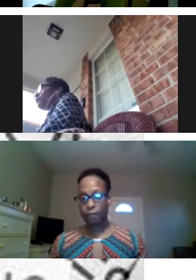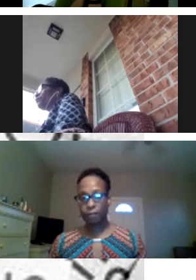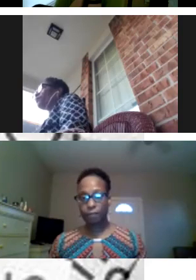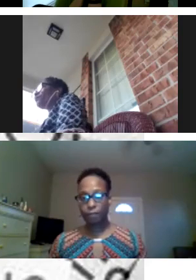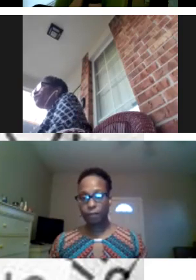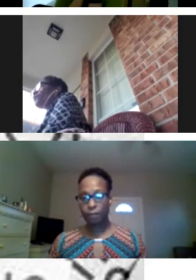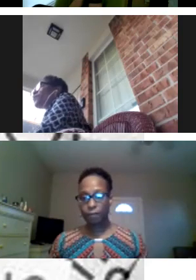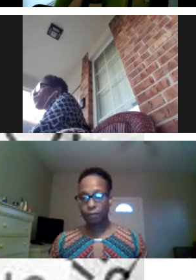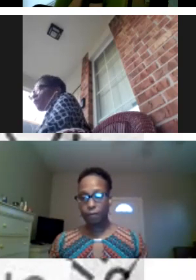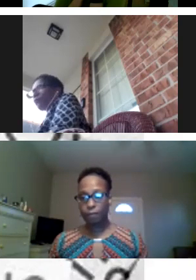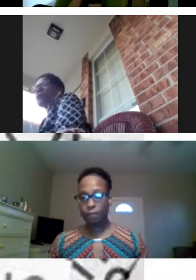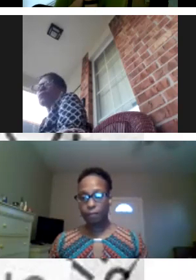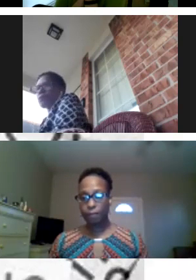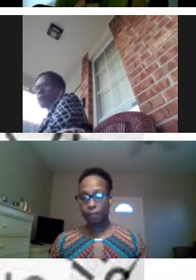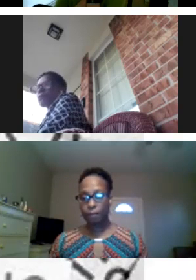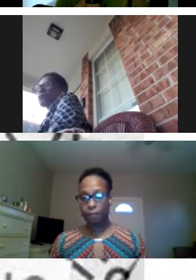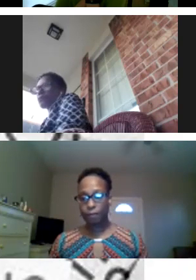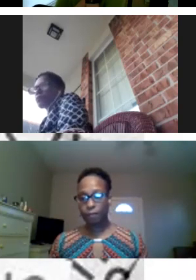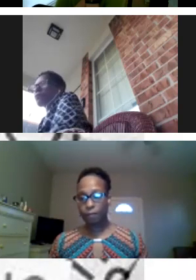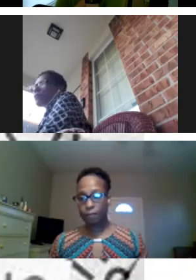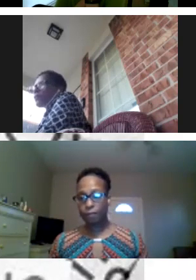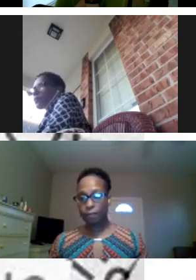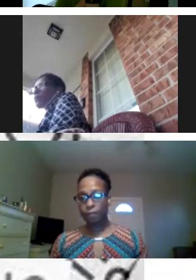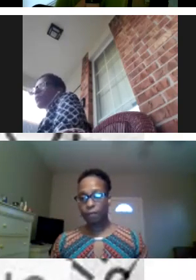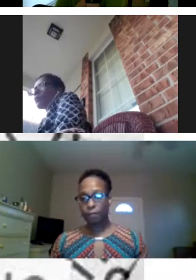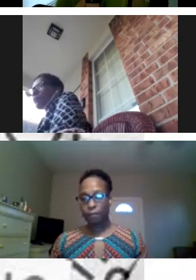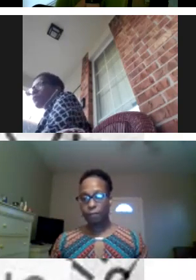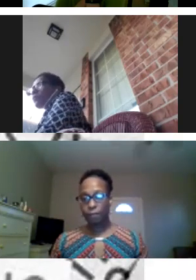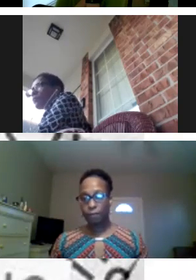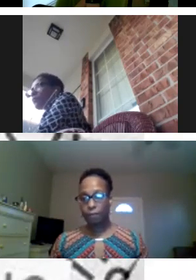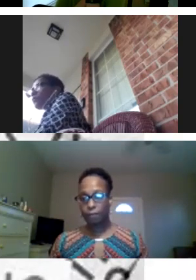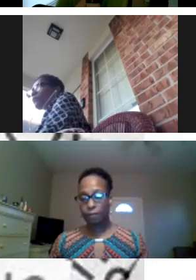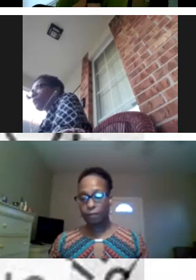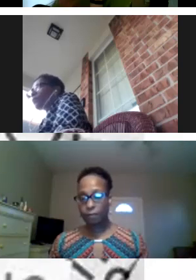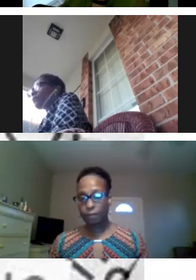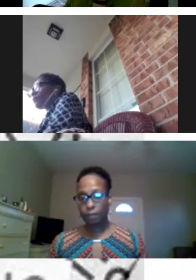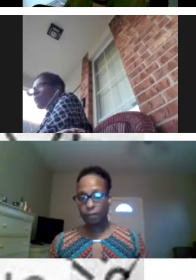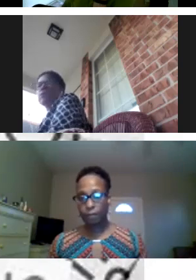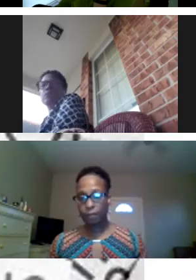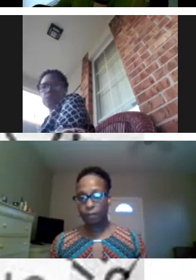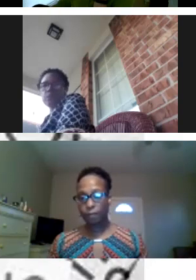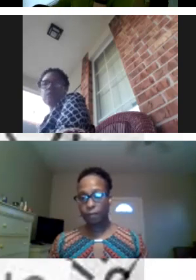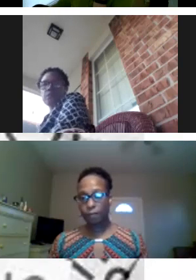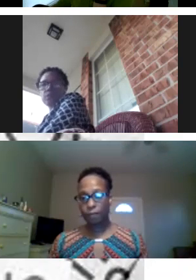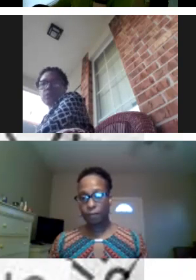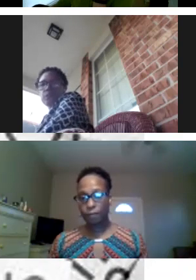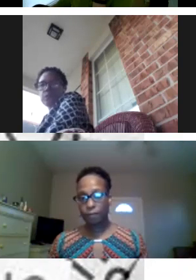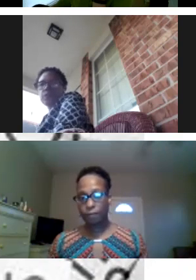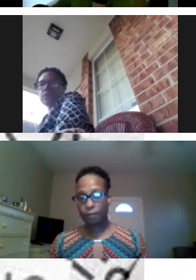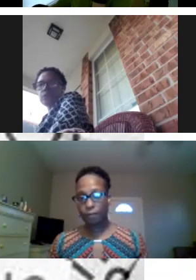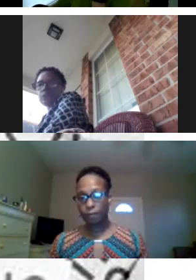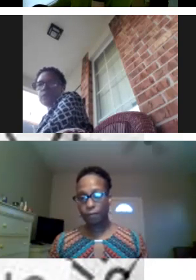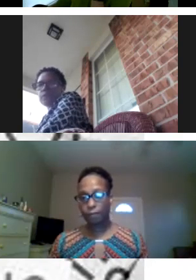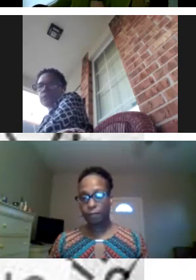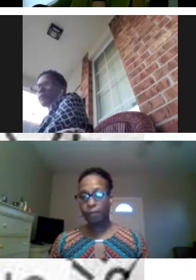now in this generation. It's also something that's going to be a continuing fight for the next generation and each generation to come